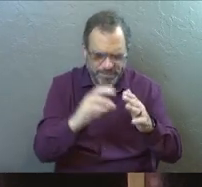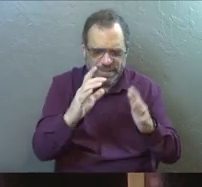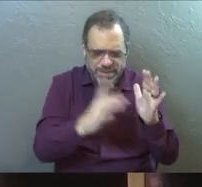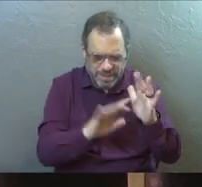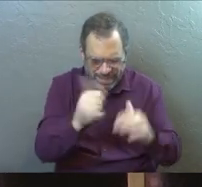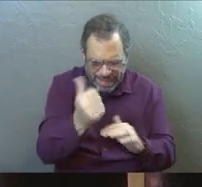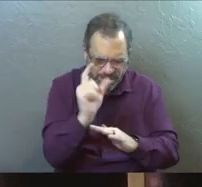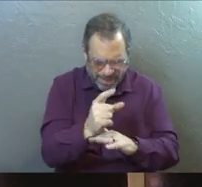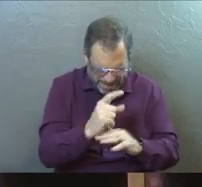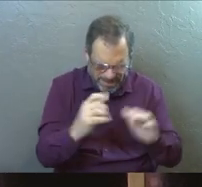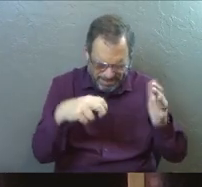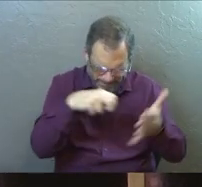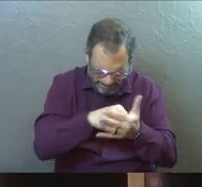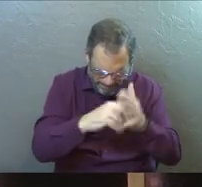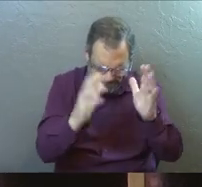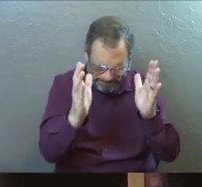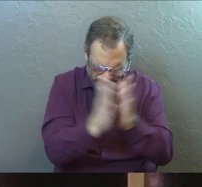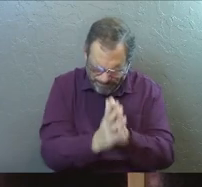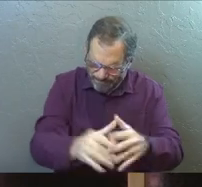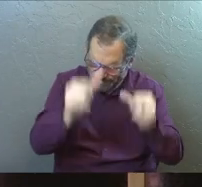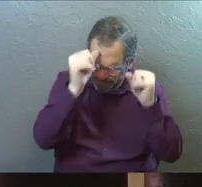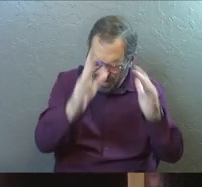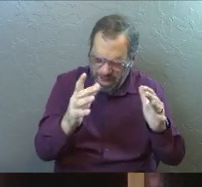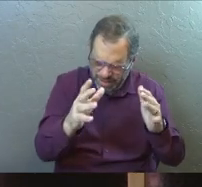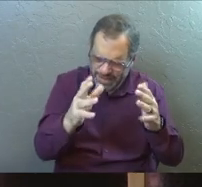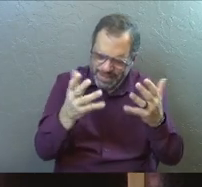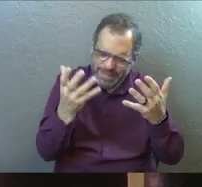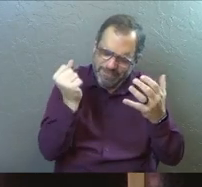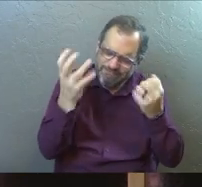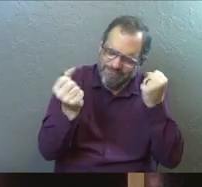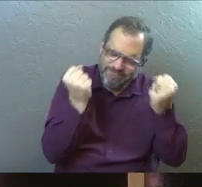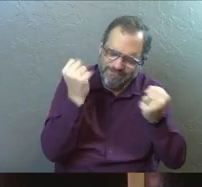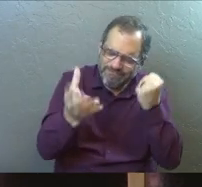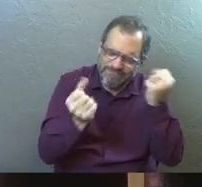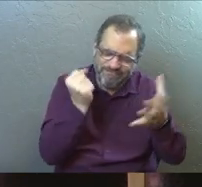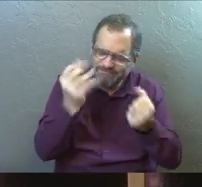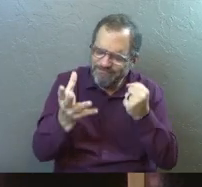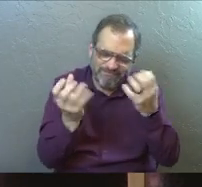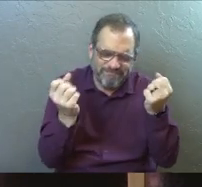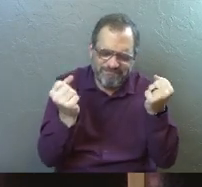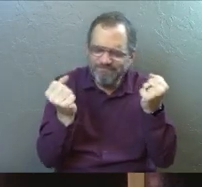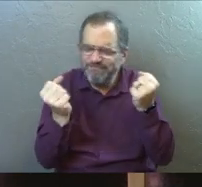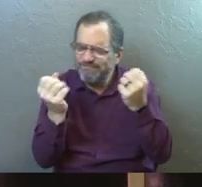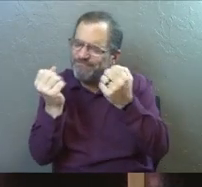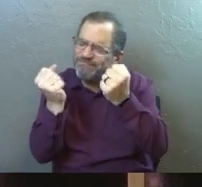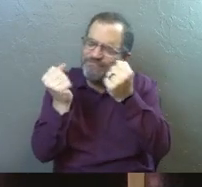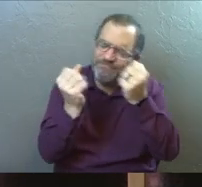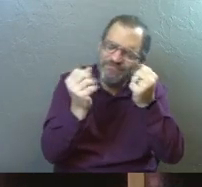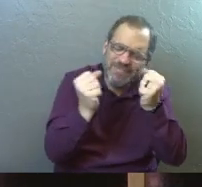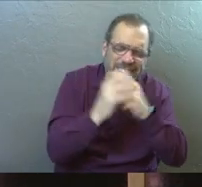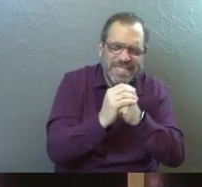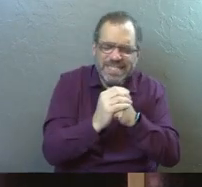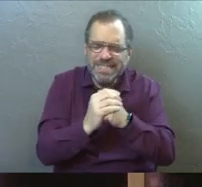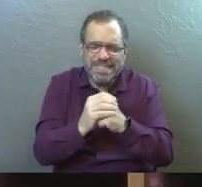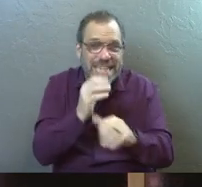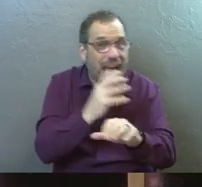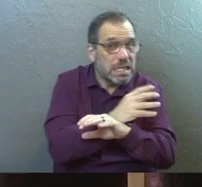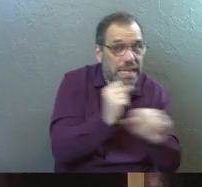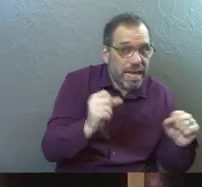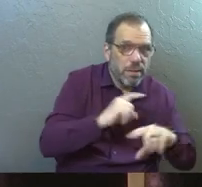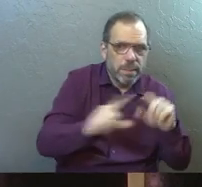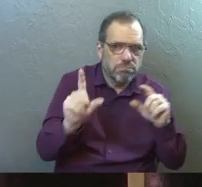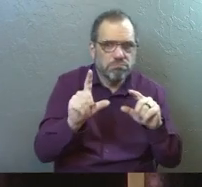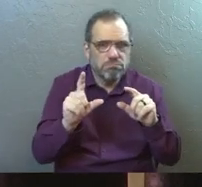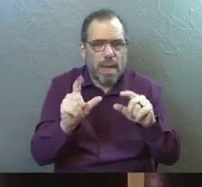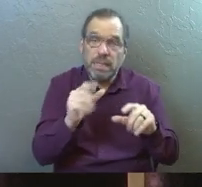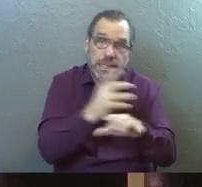for 10 minutes. I'm gonna talk to the Savior. I'm not just gonna be saved, I'm going to build a friendship with the